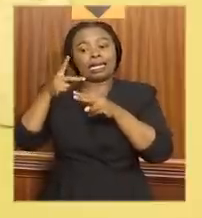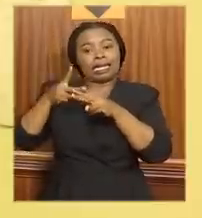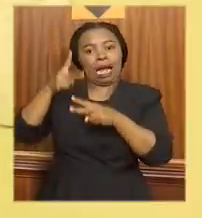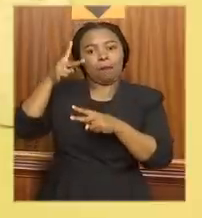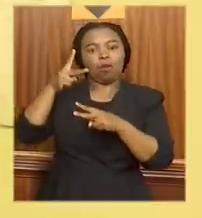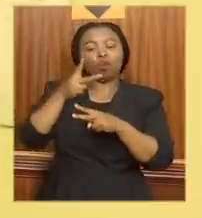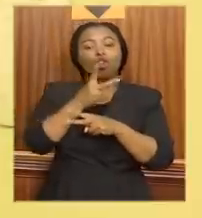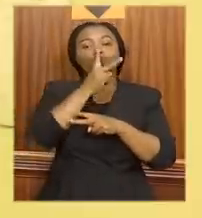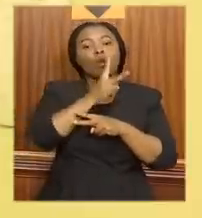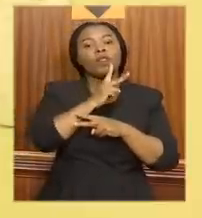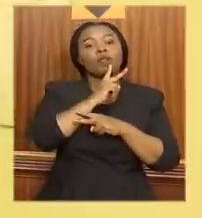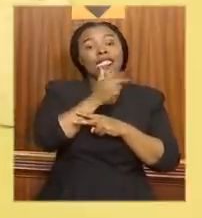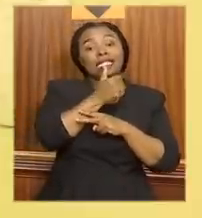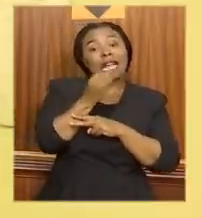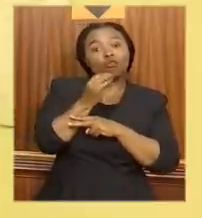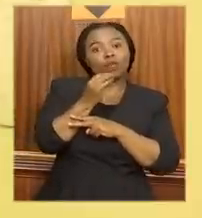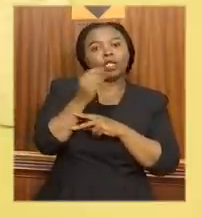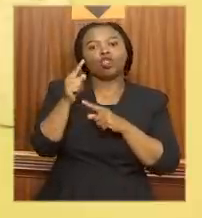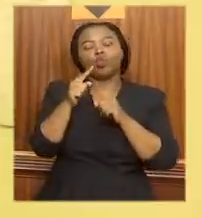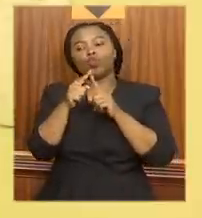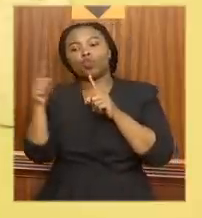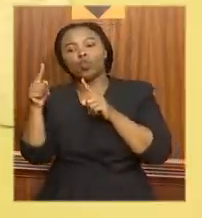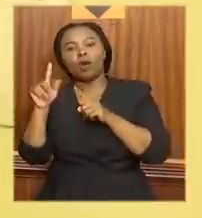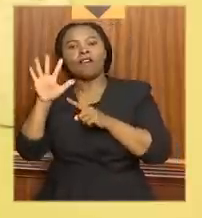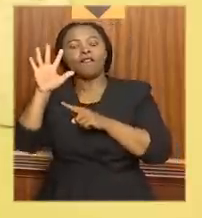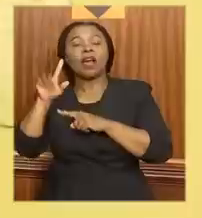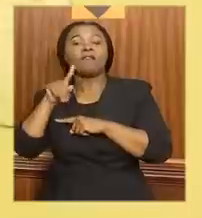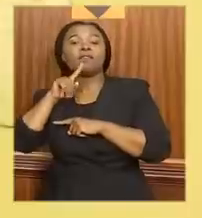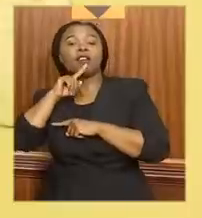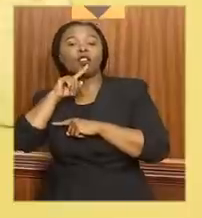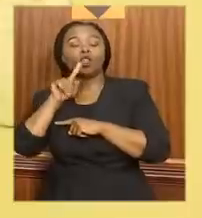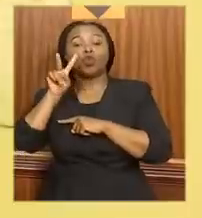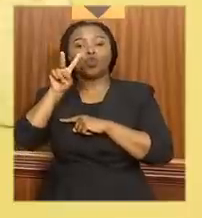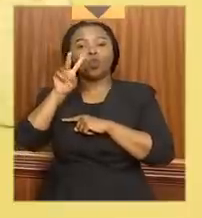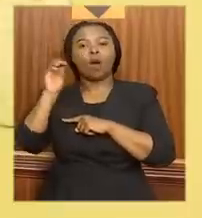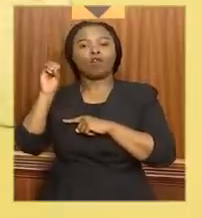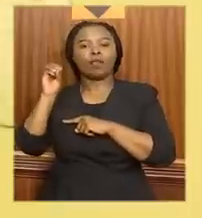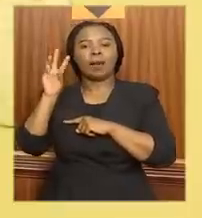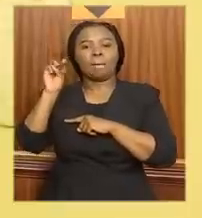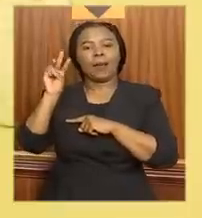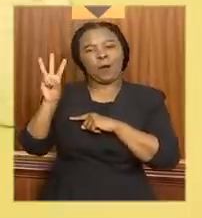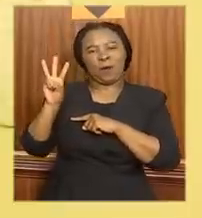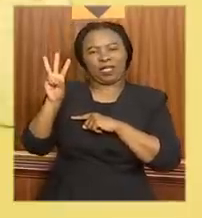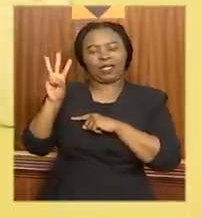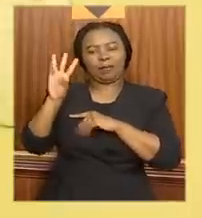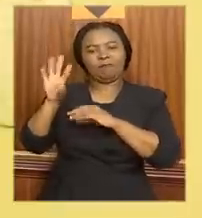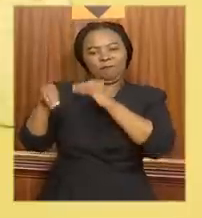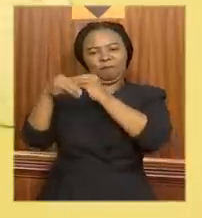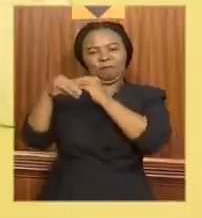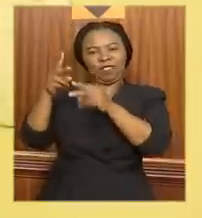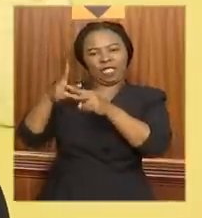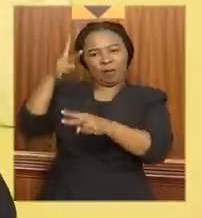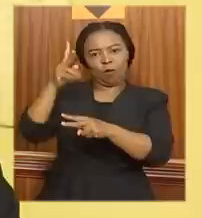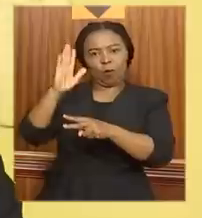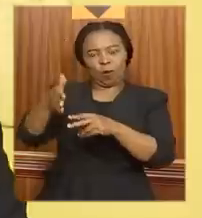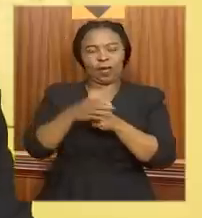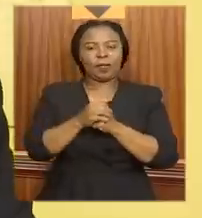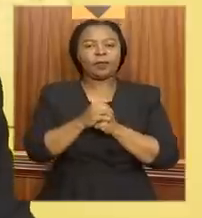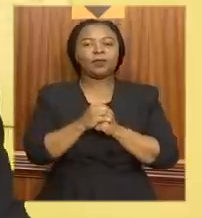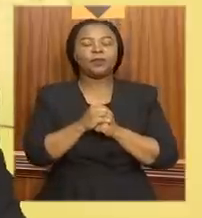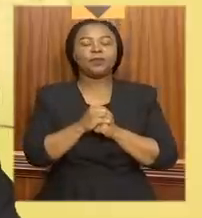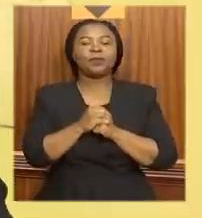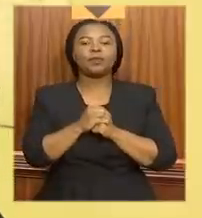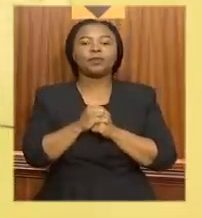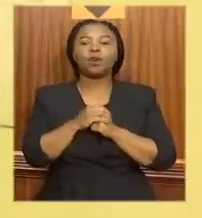2,600 megawatts to 5,200 megawatts. We will release a request